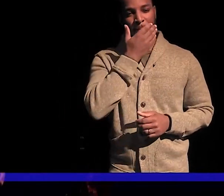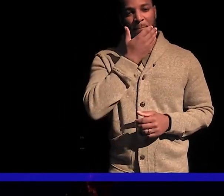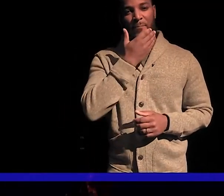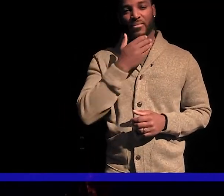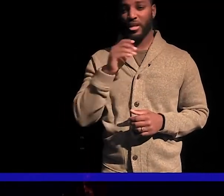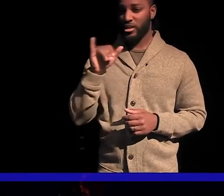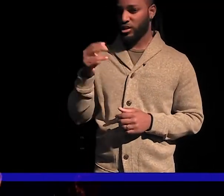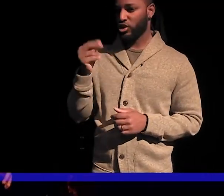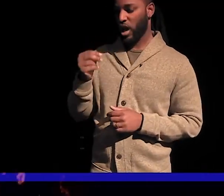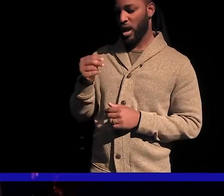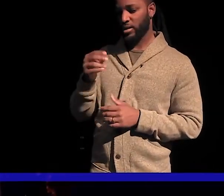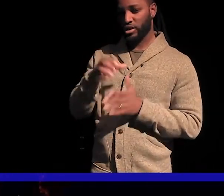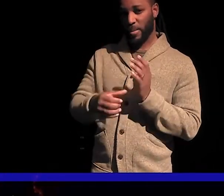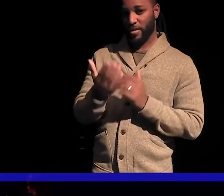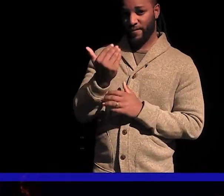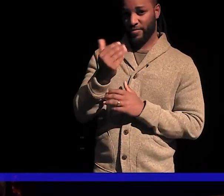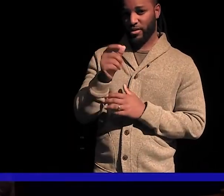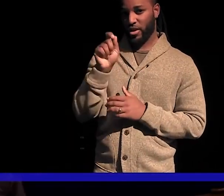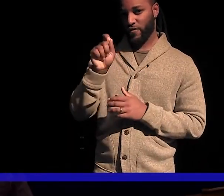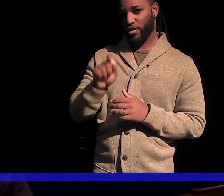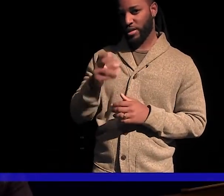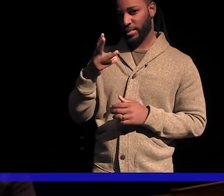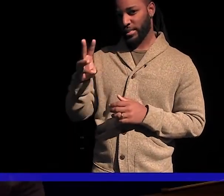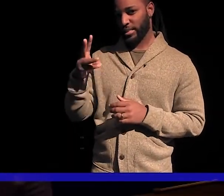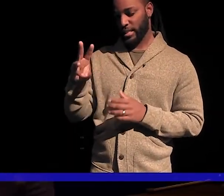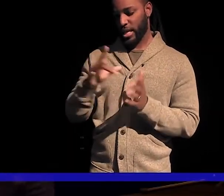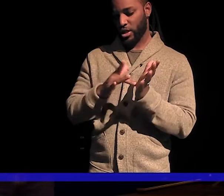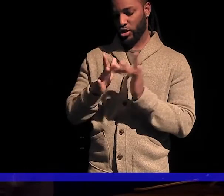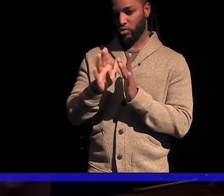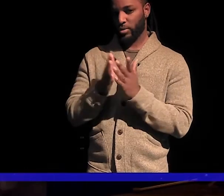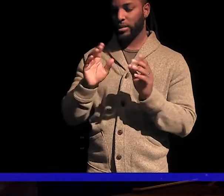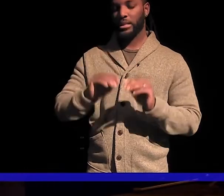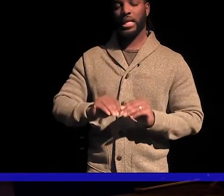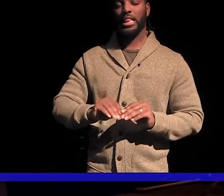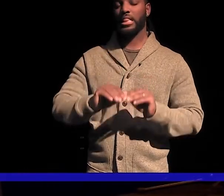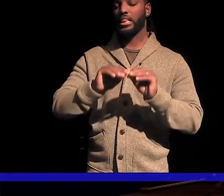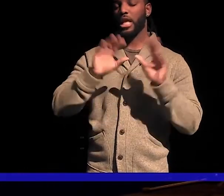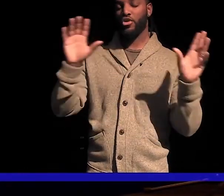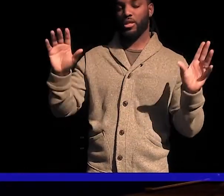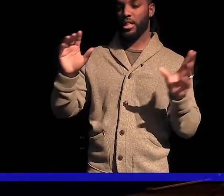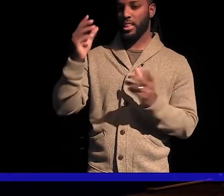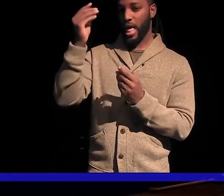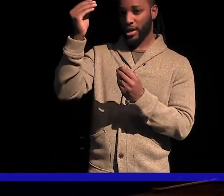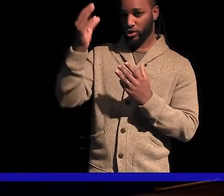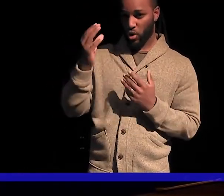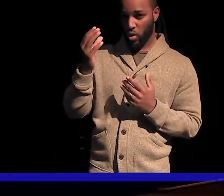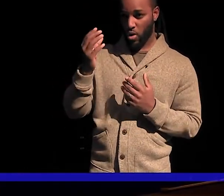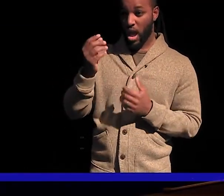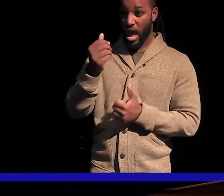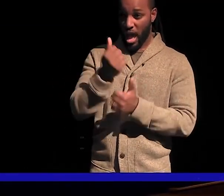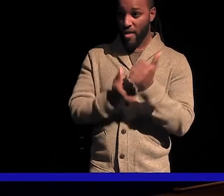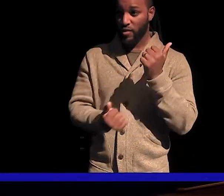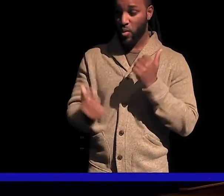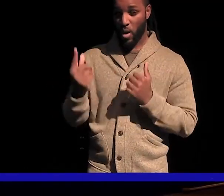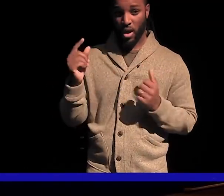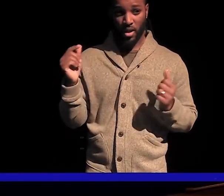In John chapter 15 and verse 16, the scripture clearly lets us know, each and every one of us.